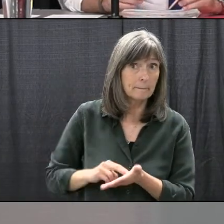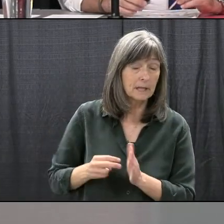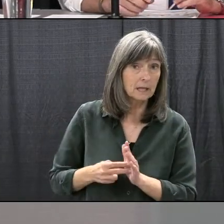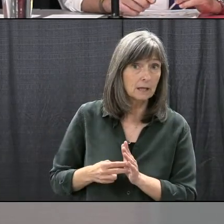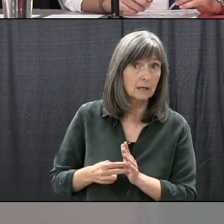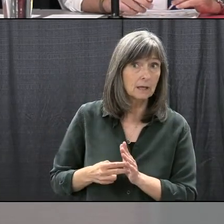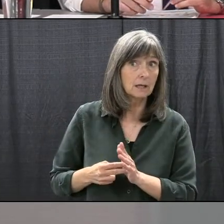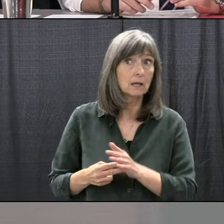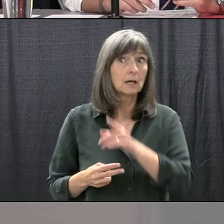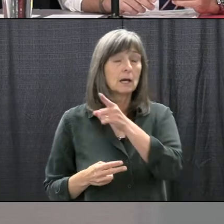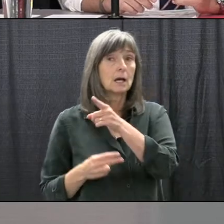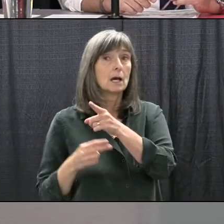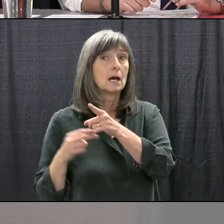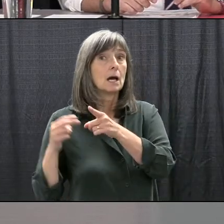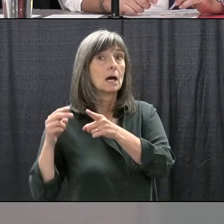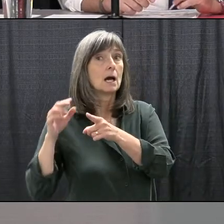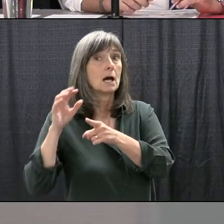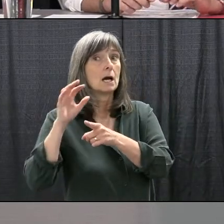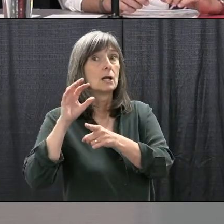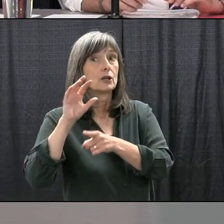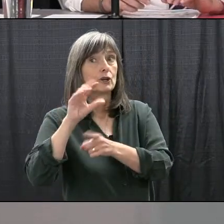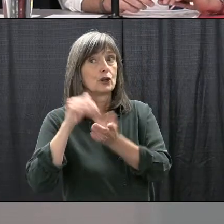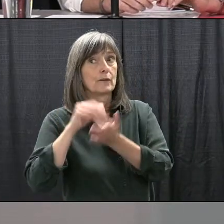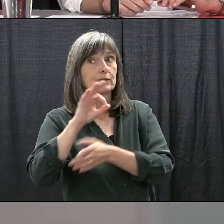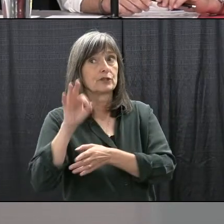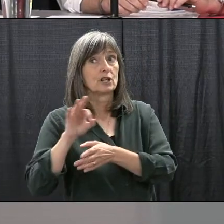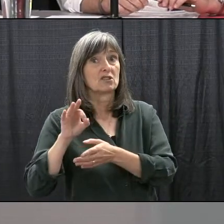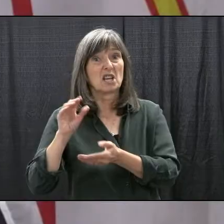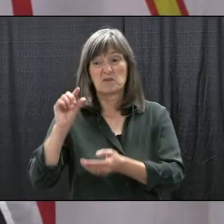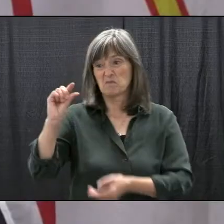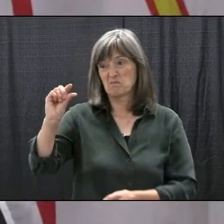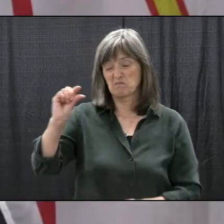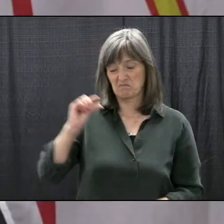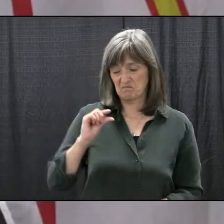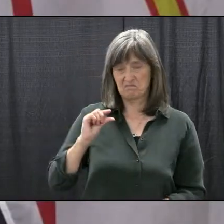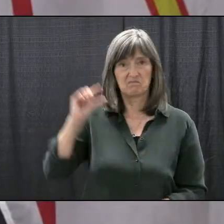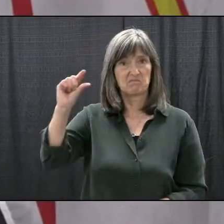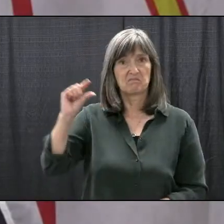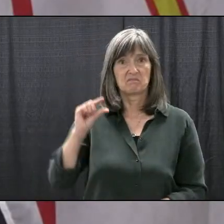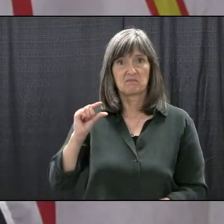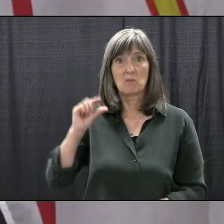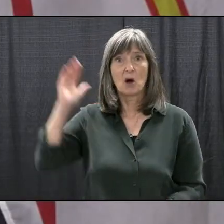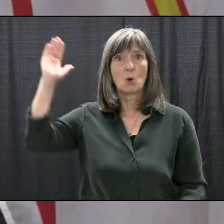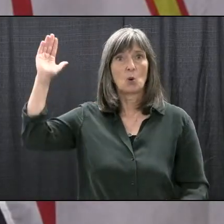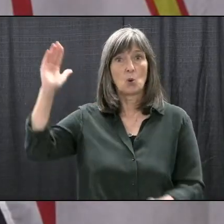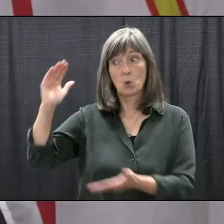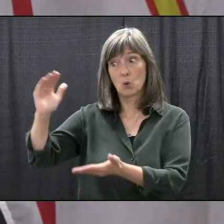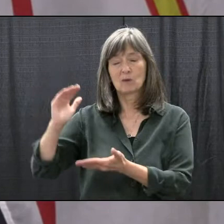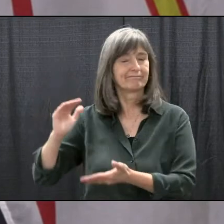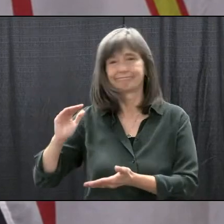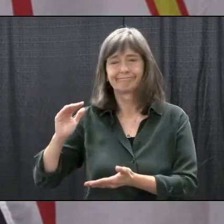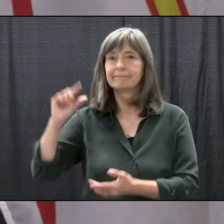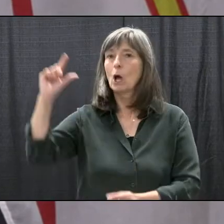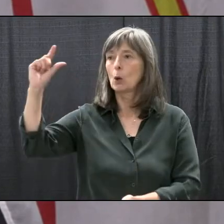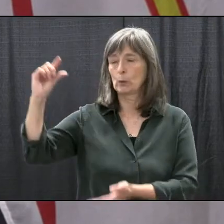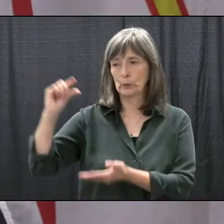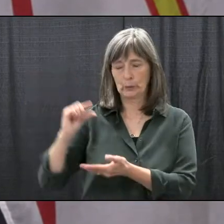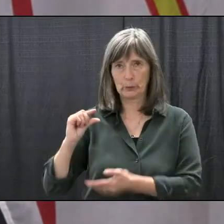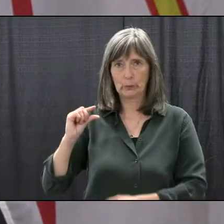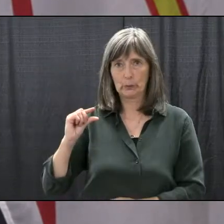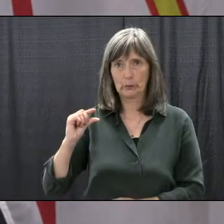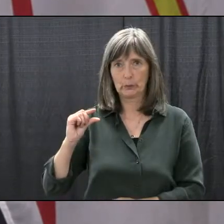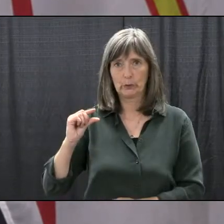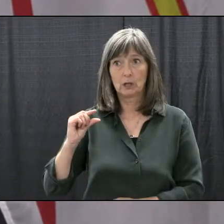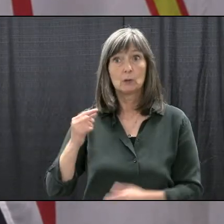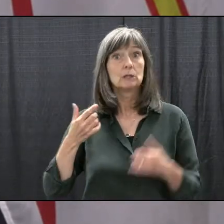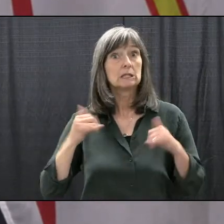Small. Yeah, I don't think we'll be receiving much AstraZeneca. The demand has dropped significantly, so, and we still